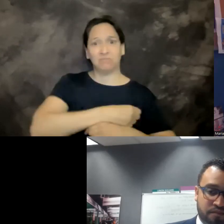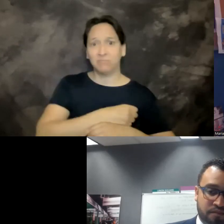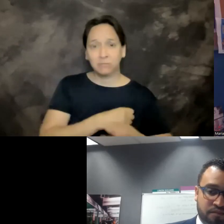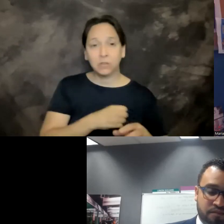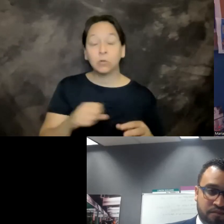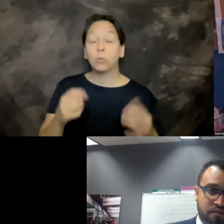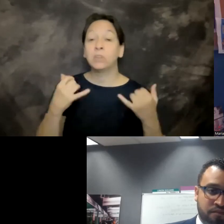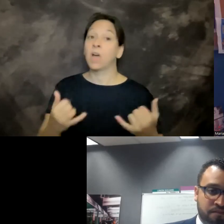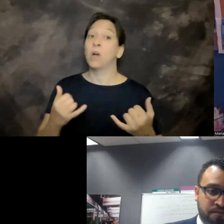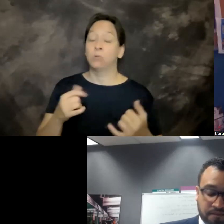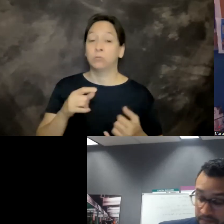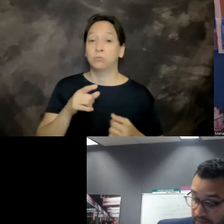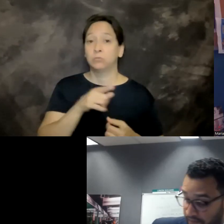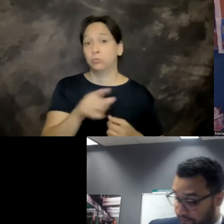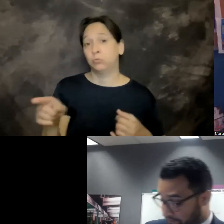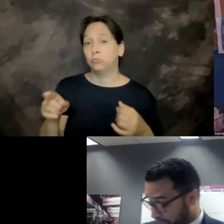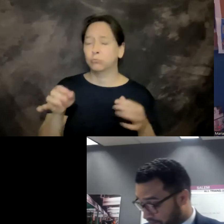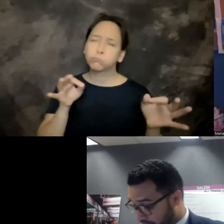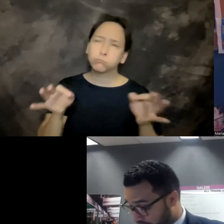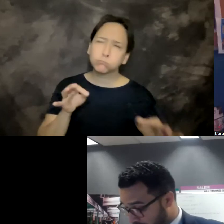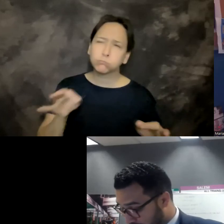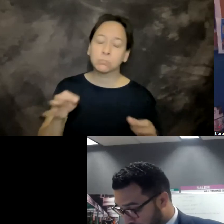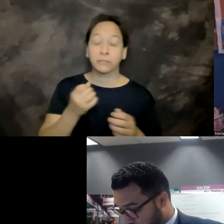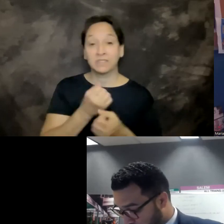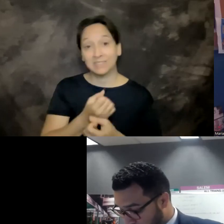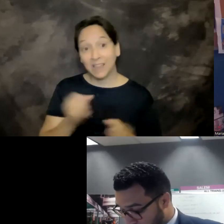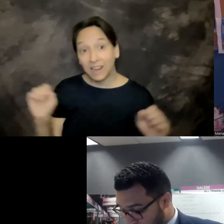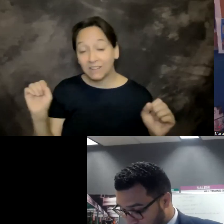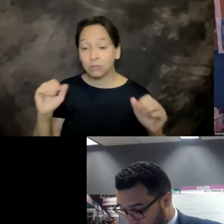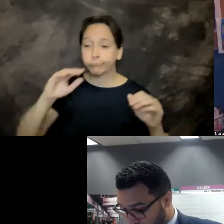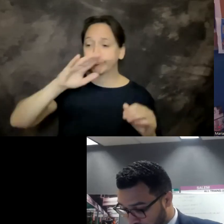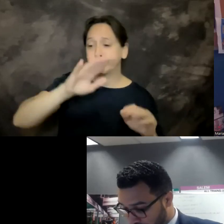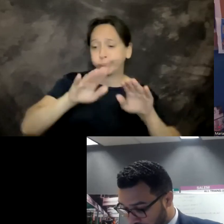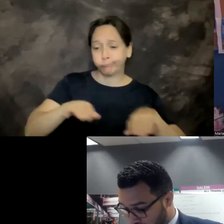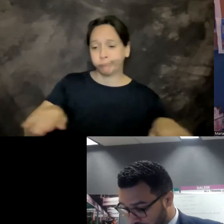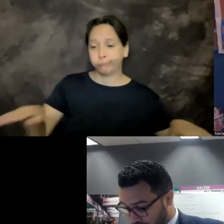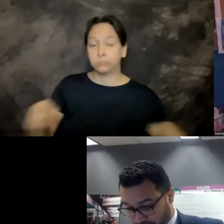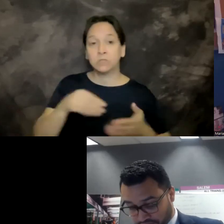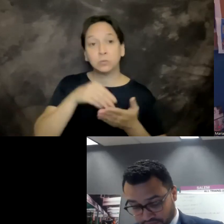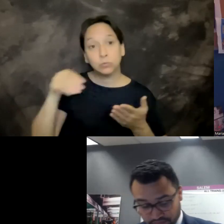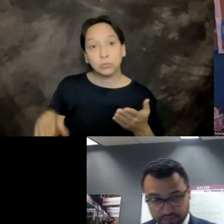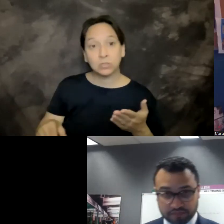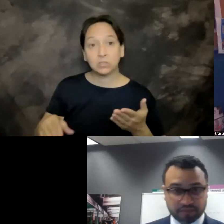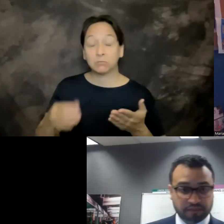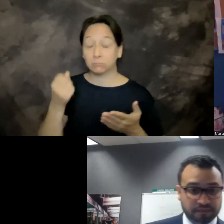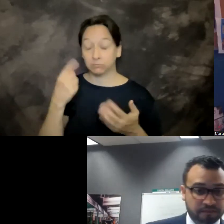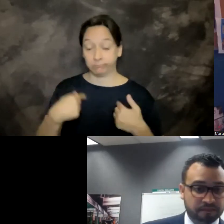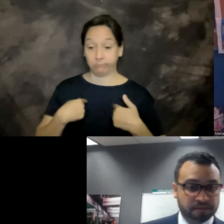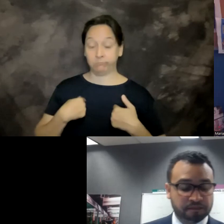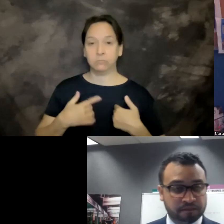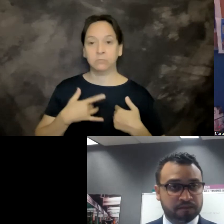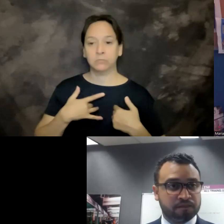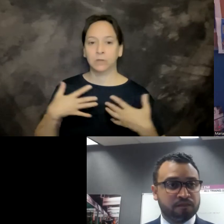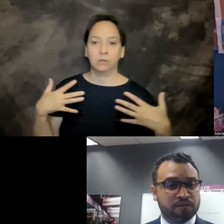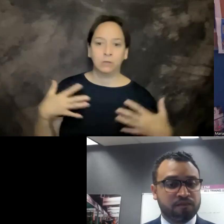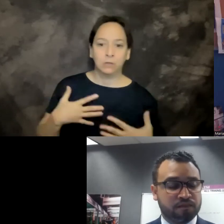guys were saying just now about the safety of students, but it's very scary for, parents